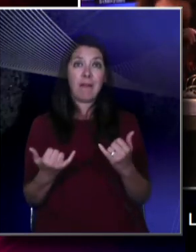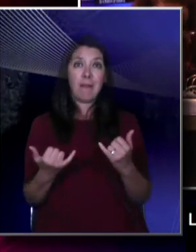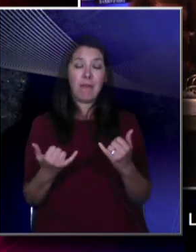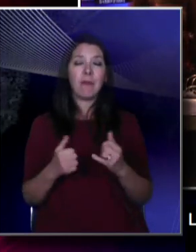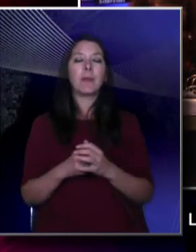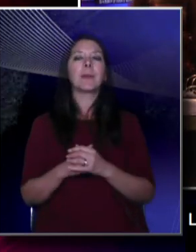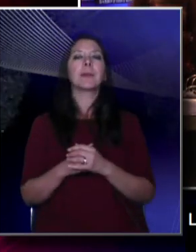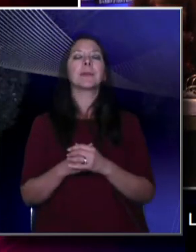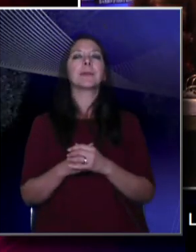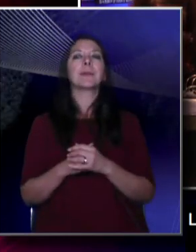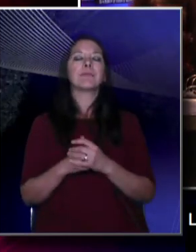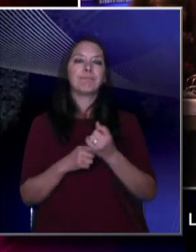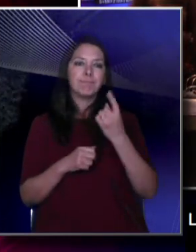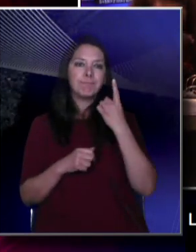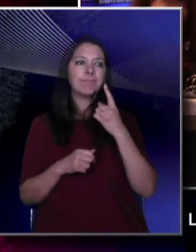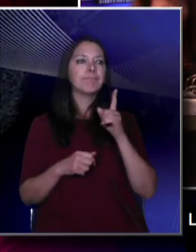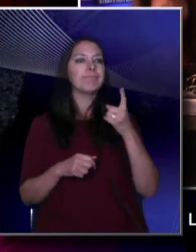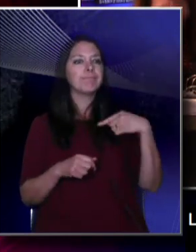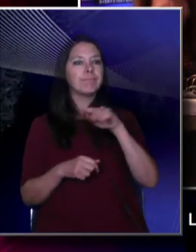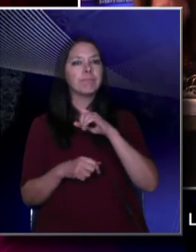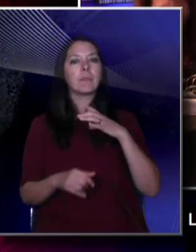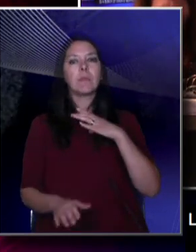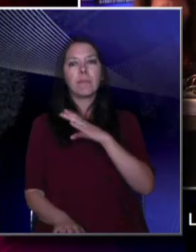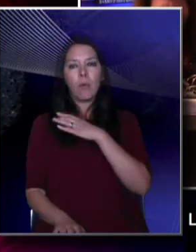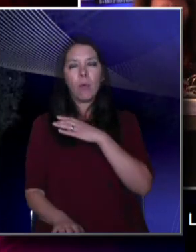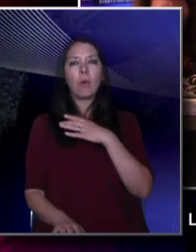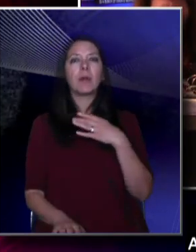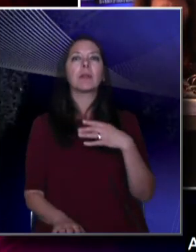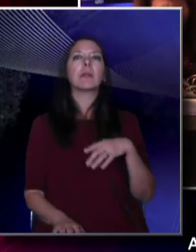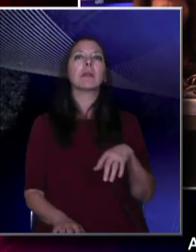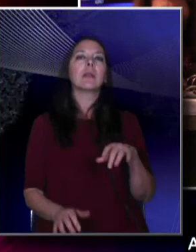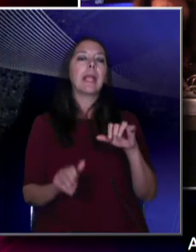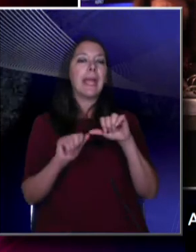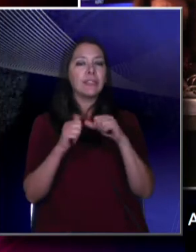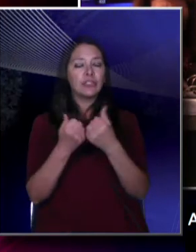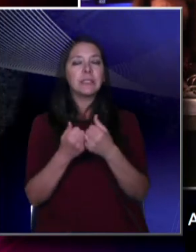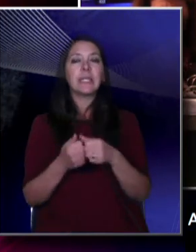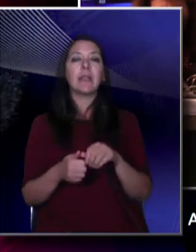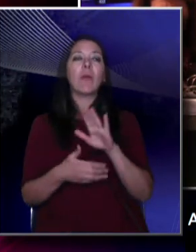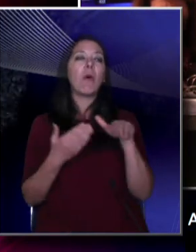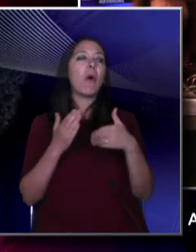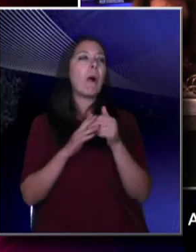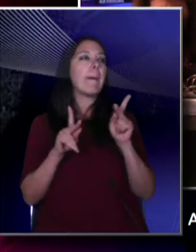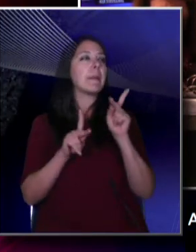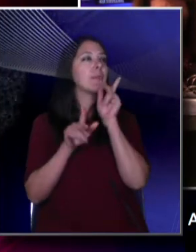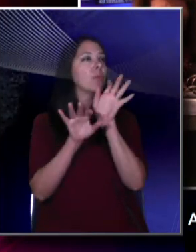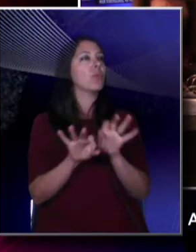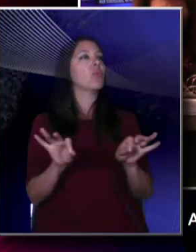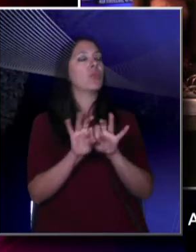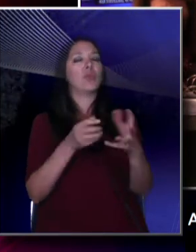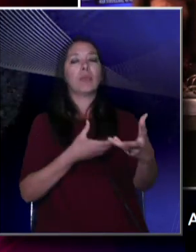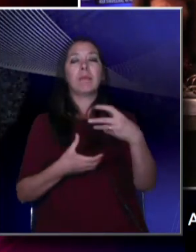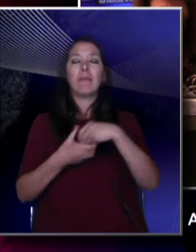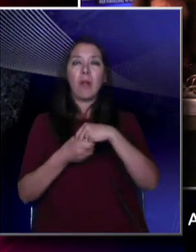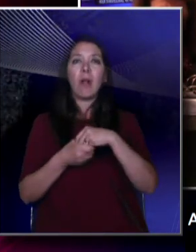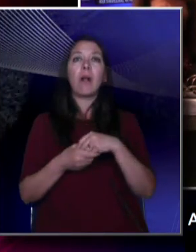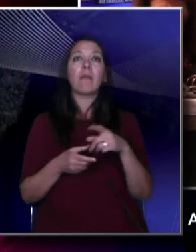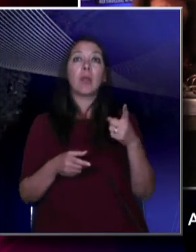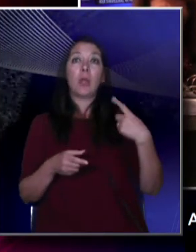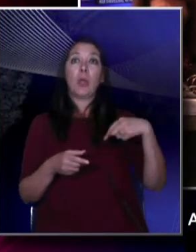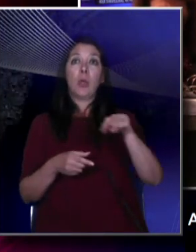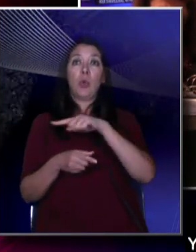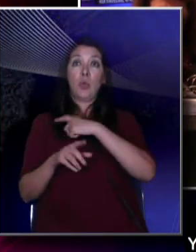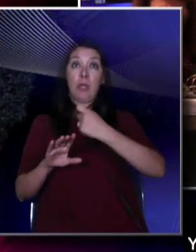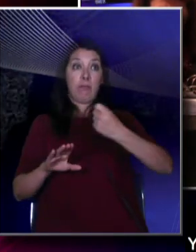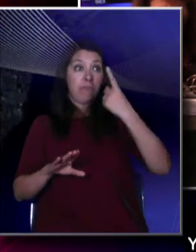We, the board, the agency, our stakeholders, we all agree the first 5 years of